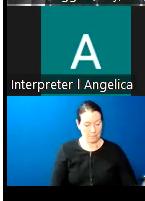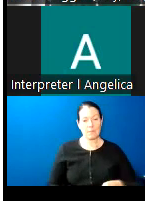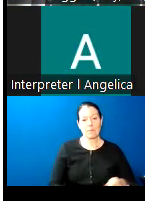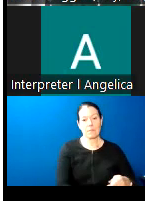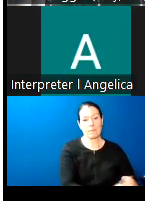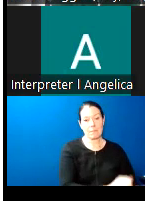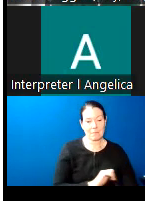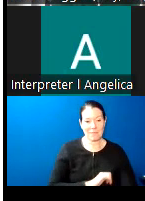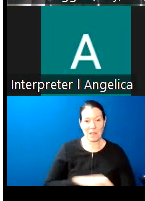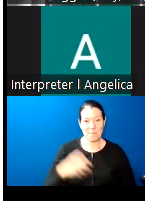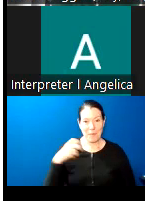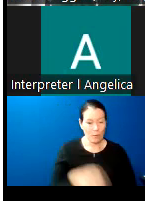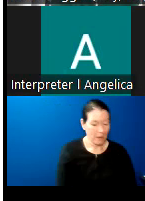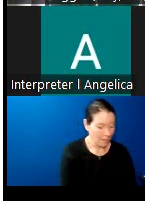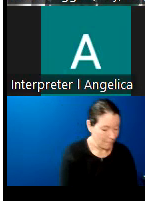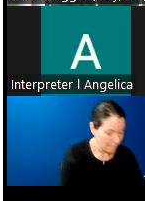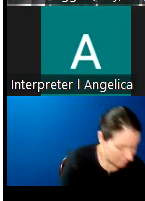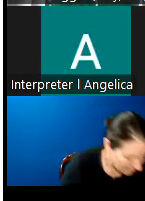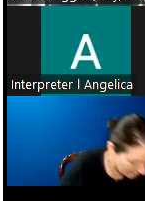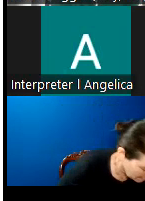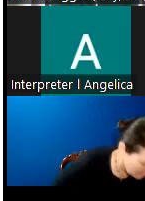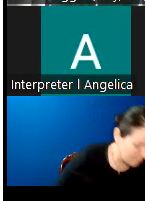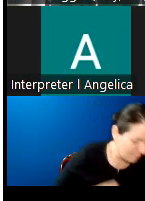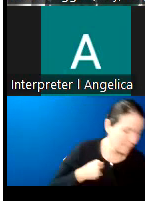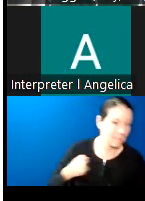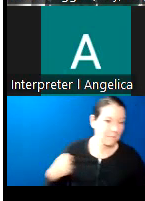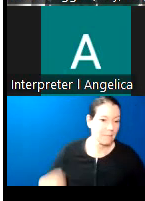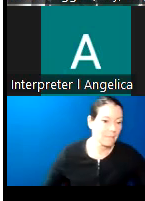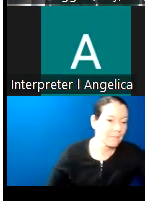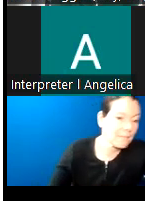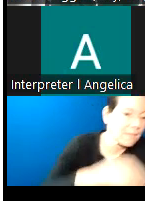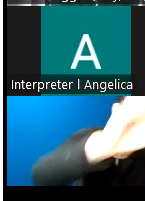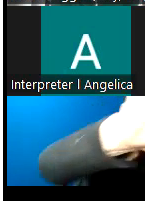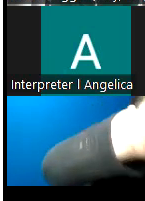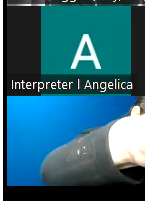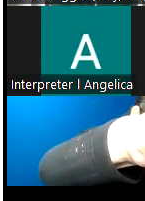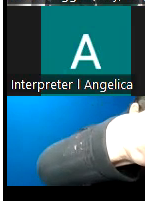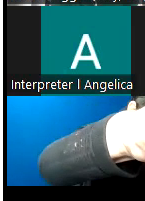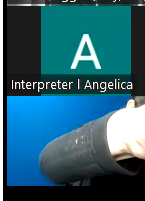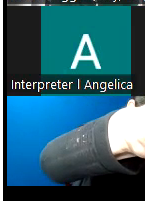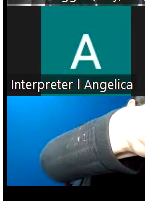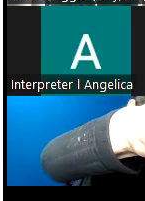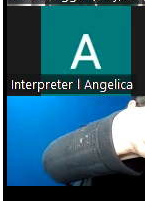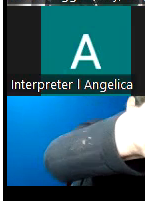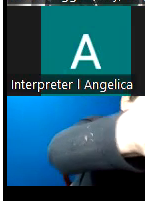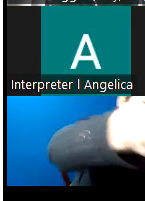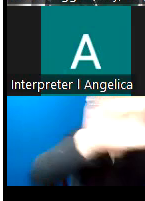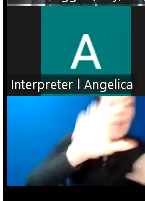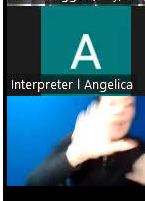And then any methods used previously by the survivor that worked well.